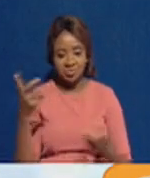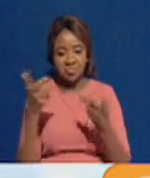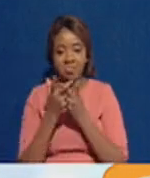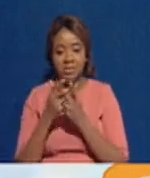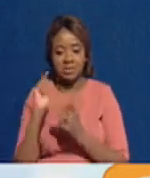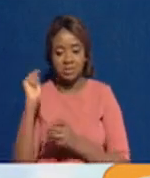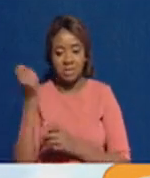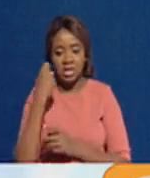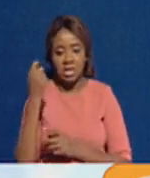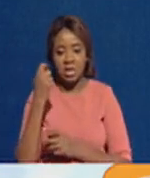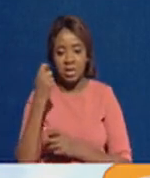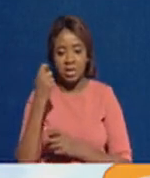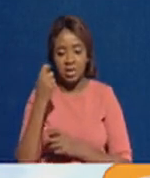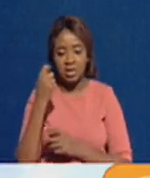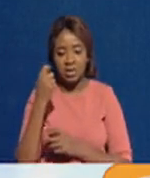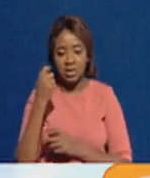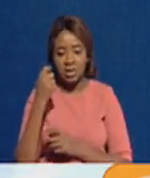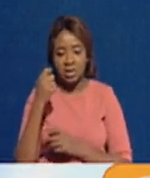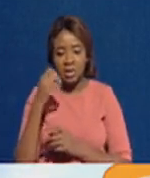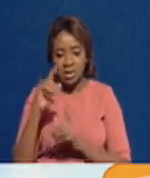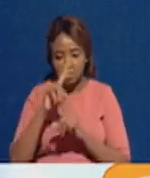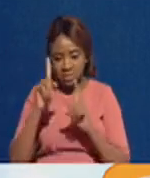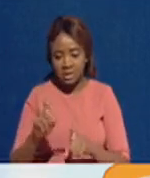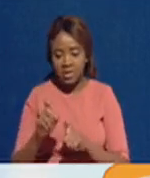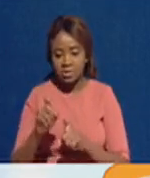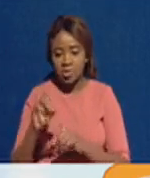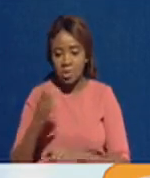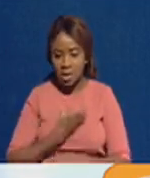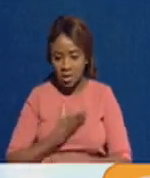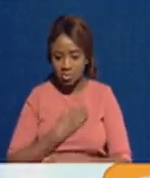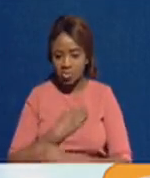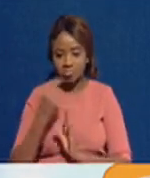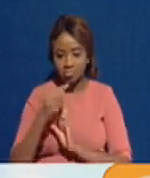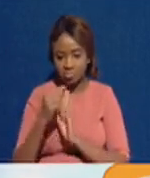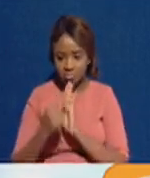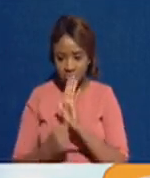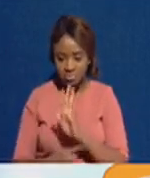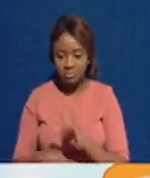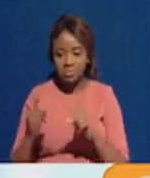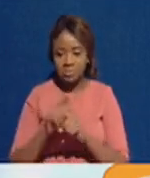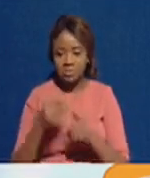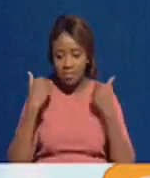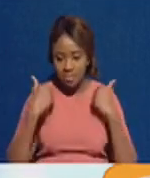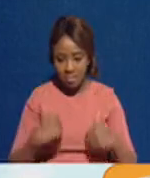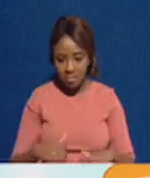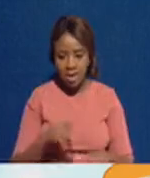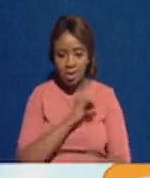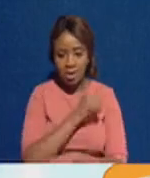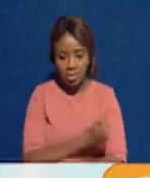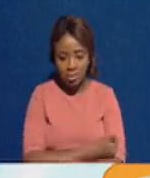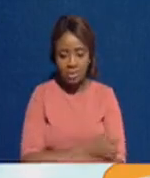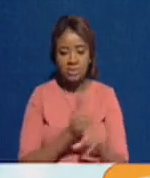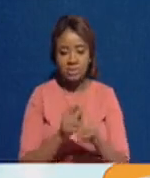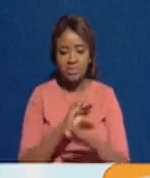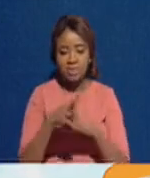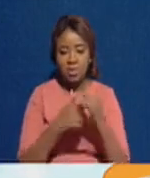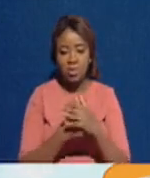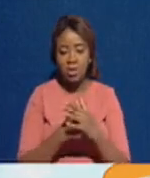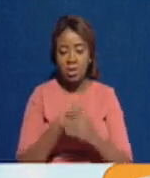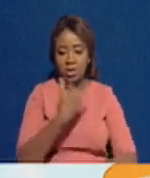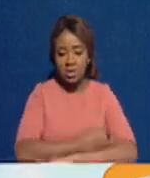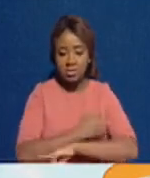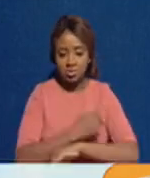National Examination Council requirements and by my authority and that of the entire institute,